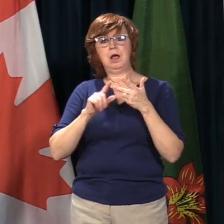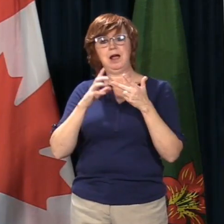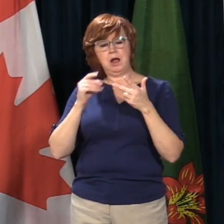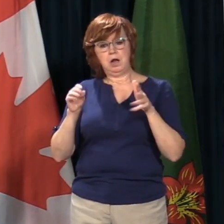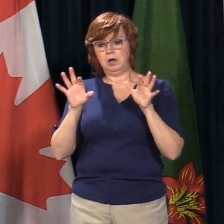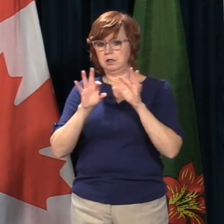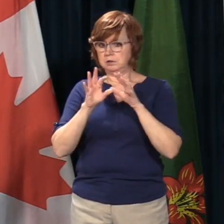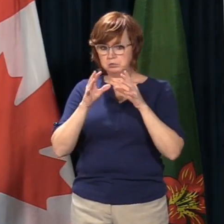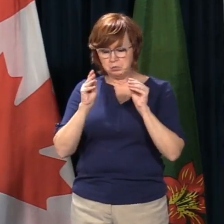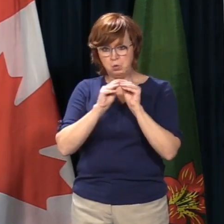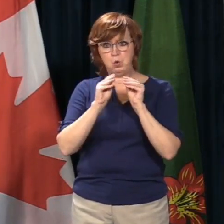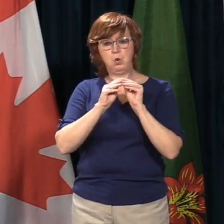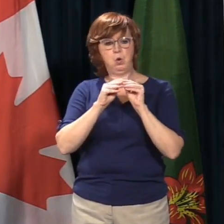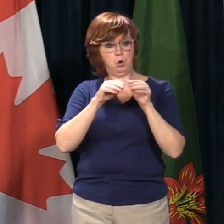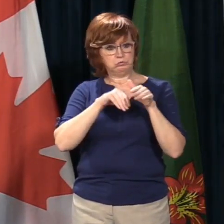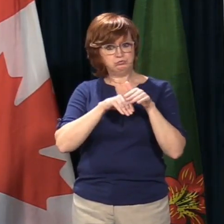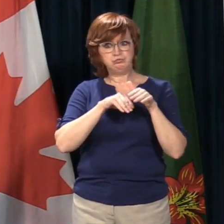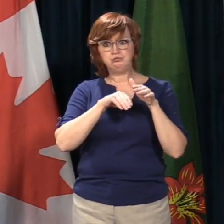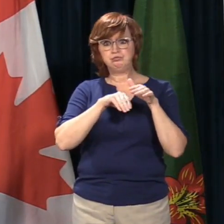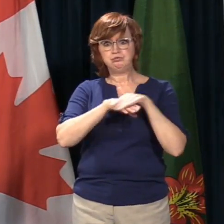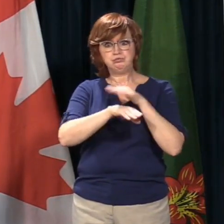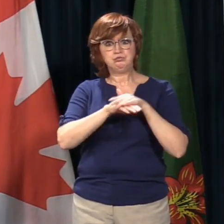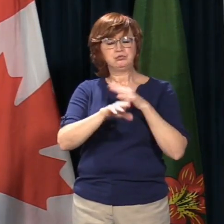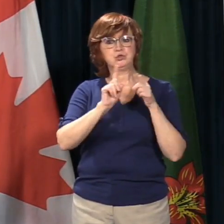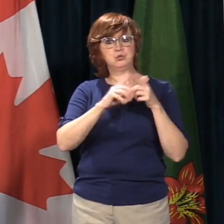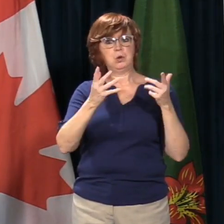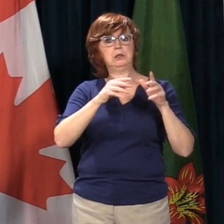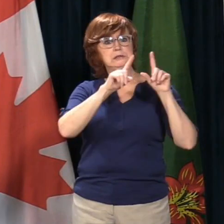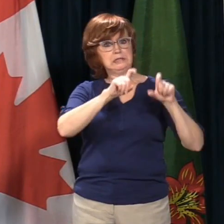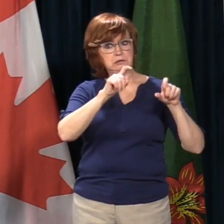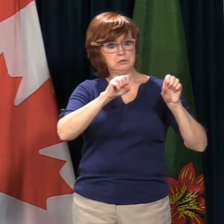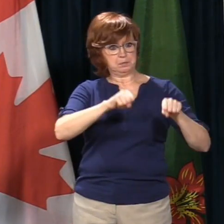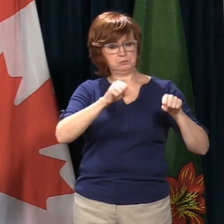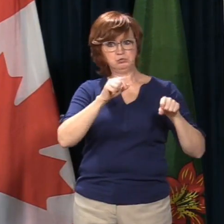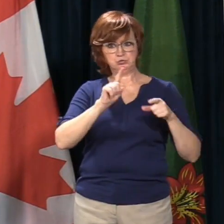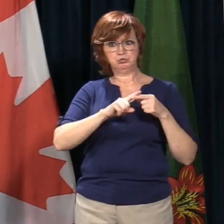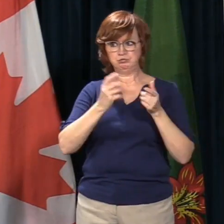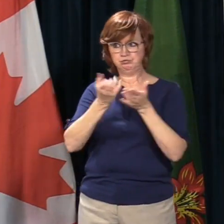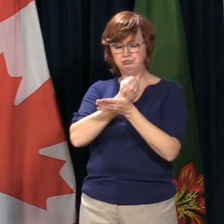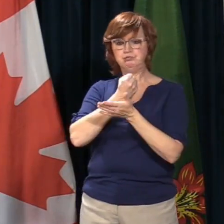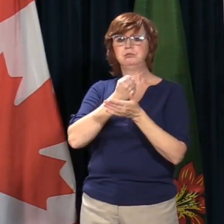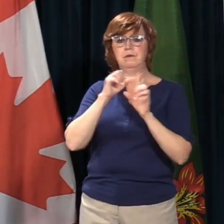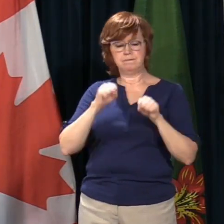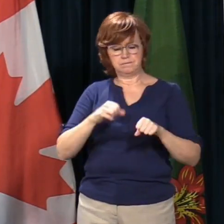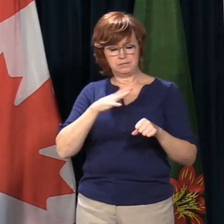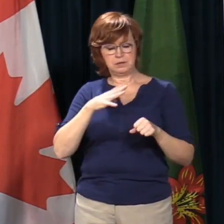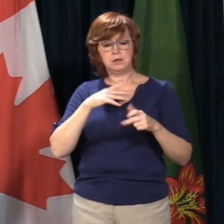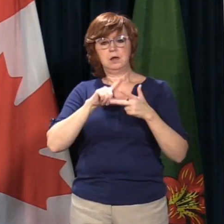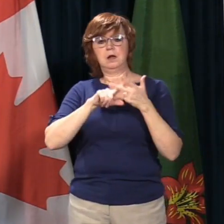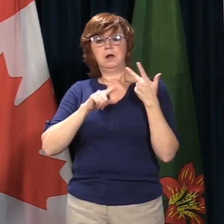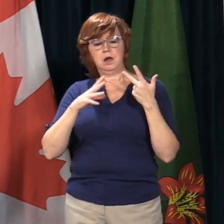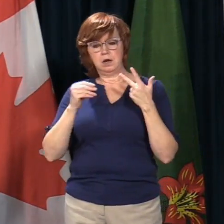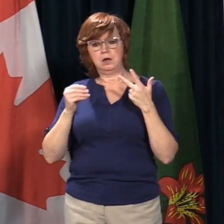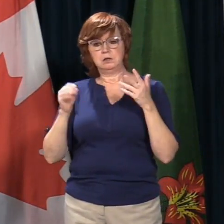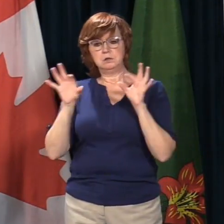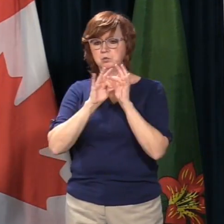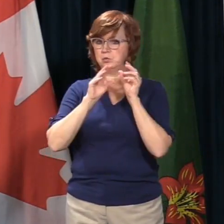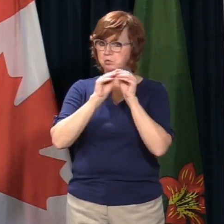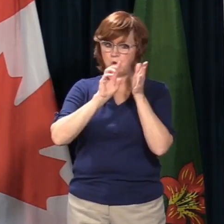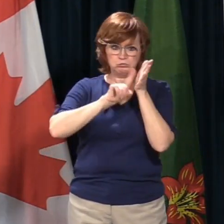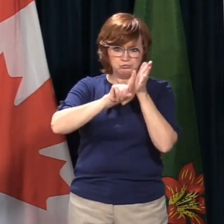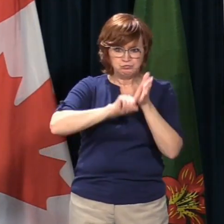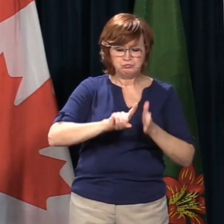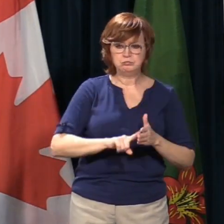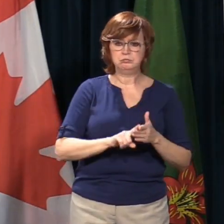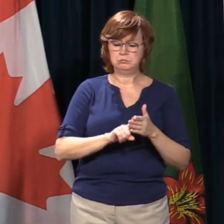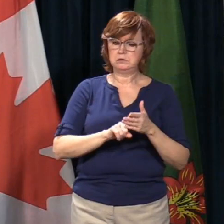and strong performance on contact tracing have also played a significant role in flattening the curve here in Saskatchewan. While our COVID readiness